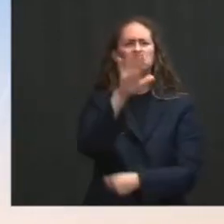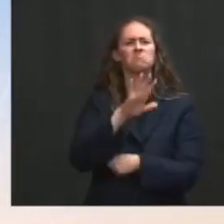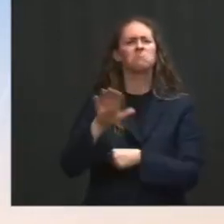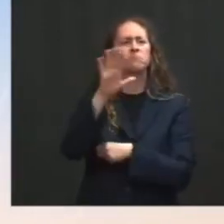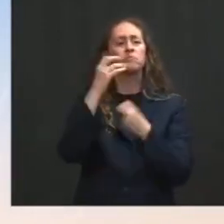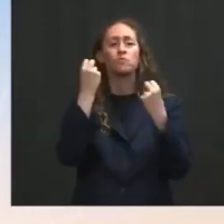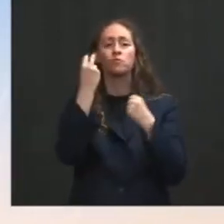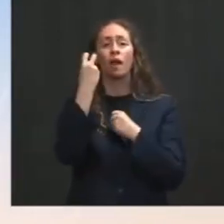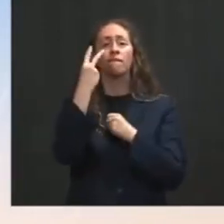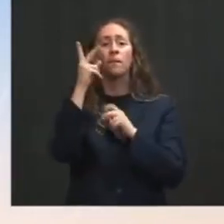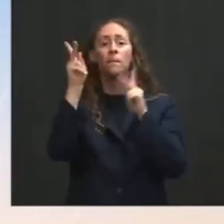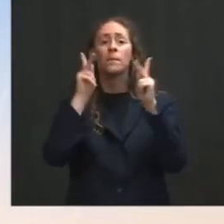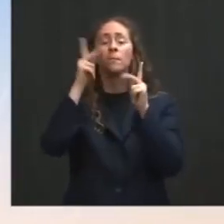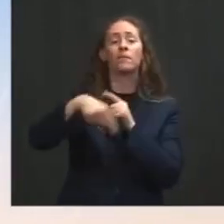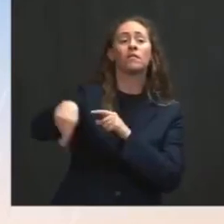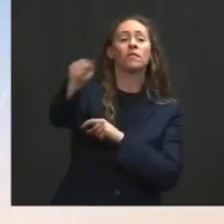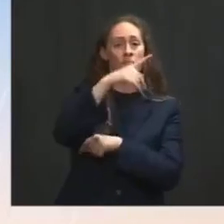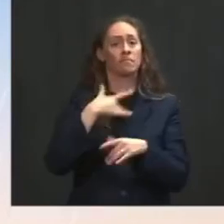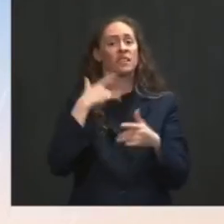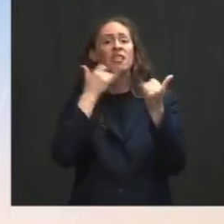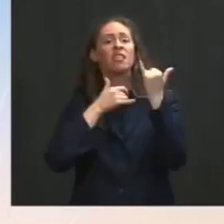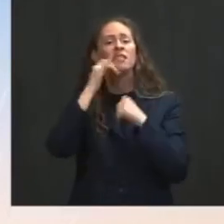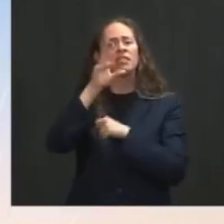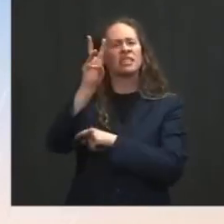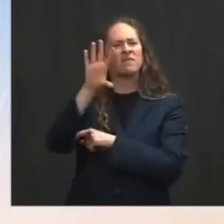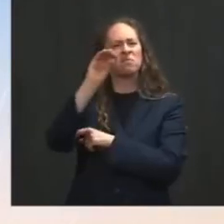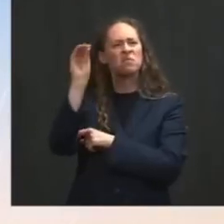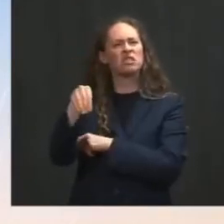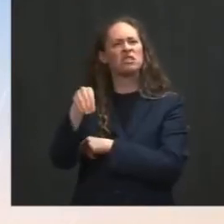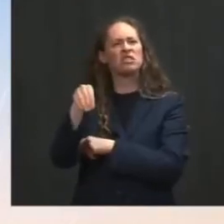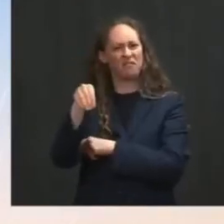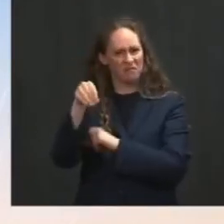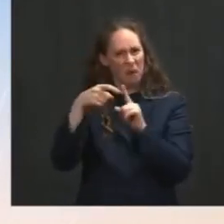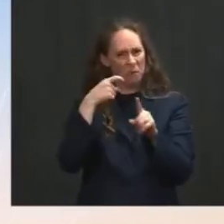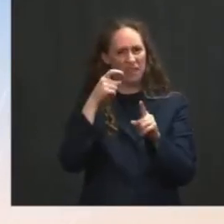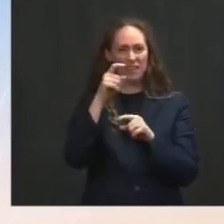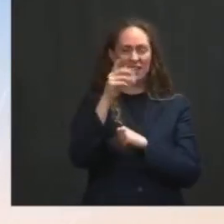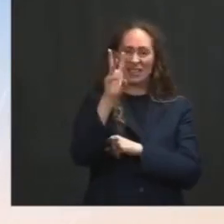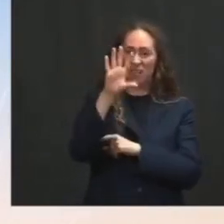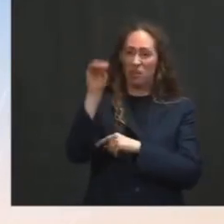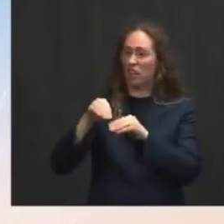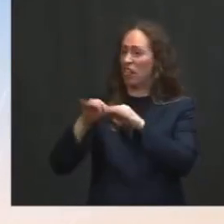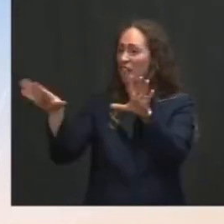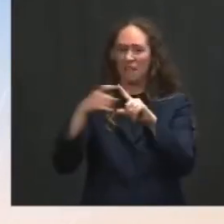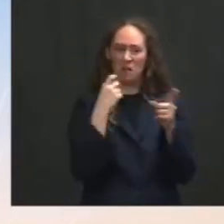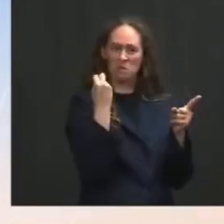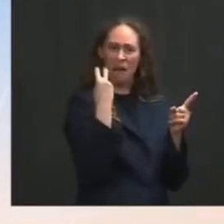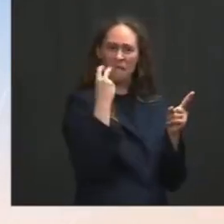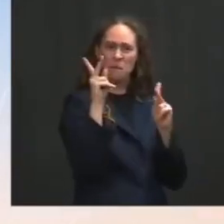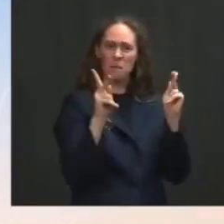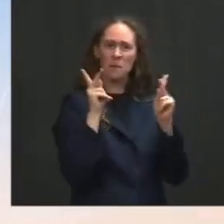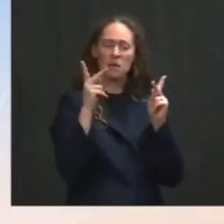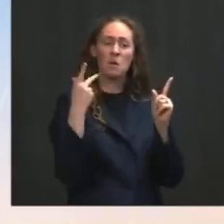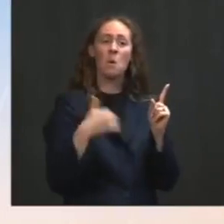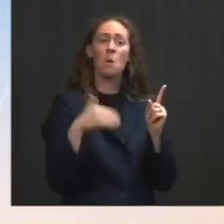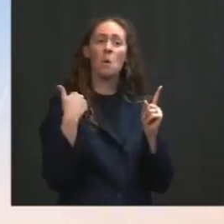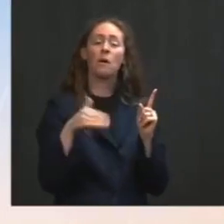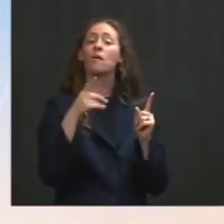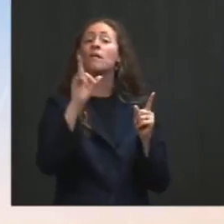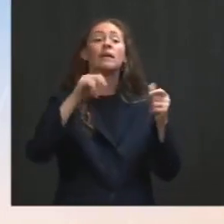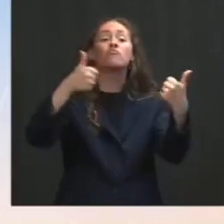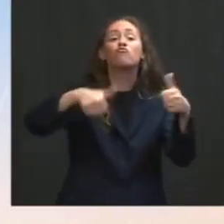of anti-vaccine misinformation on social media platforms. All of them remain active on Facebook, despite some even being banned on